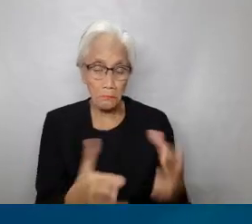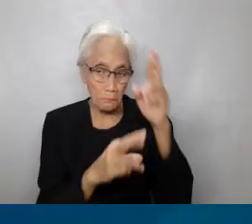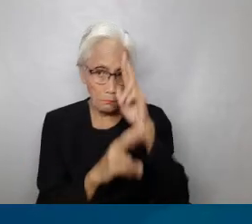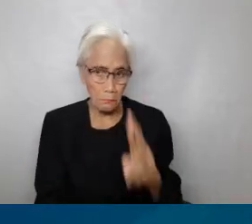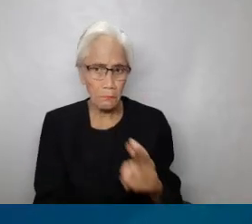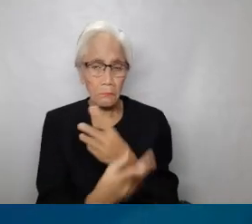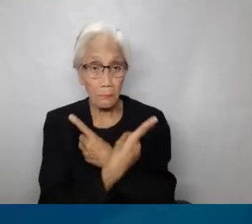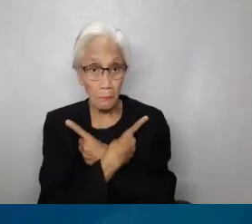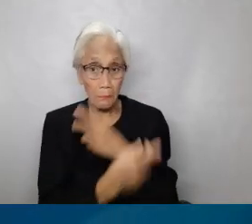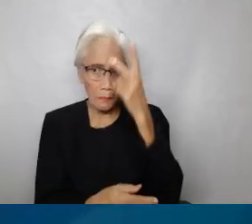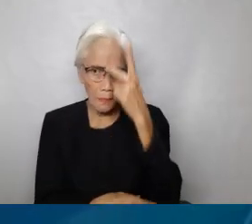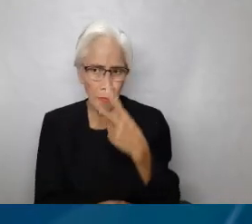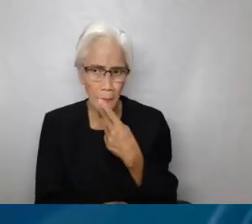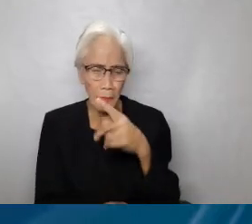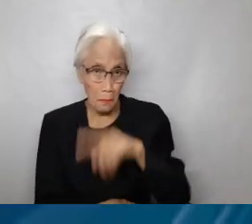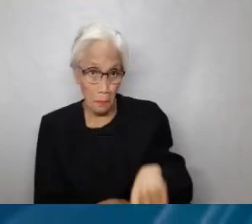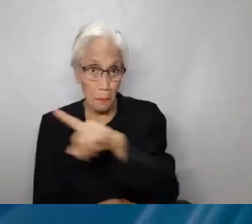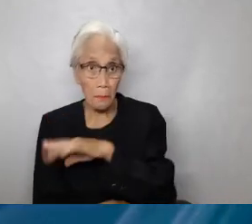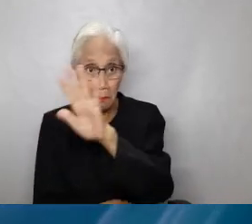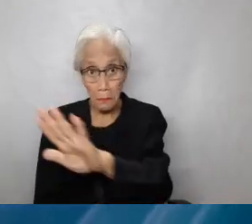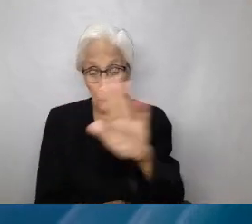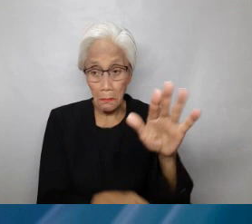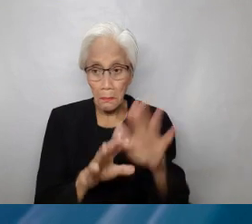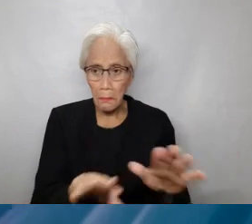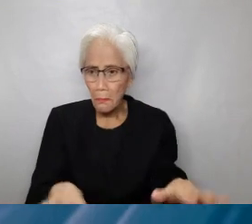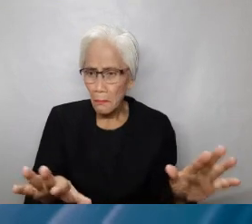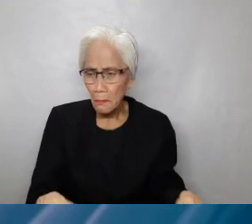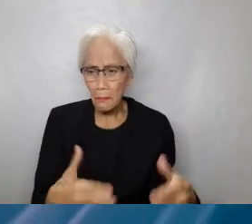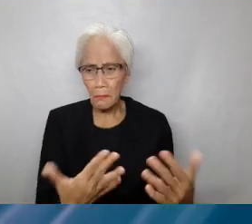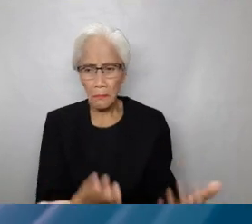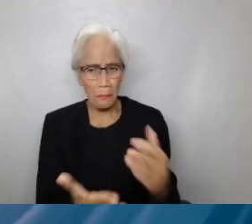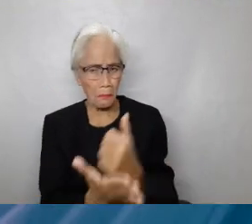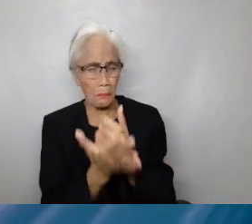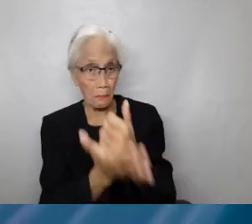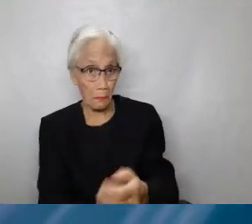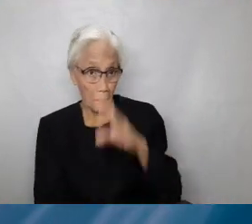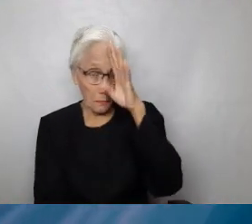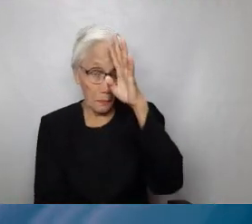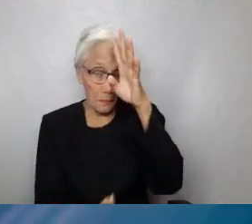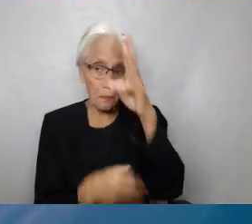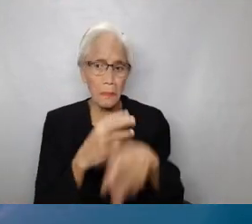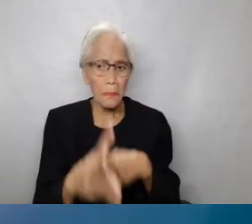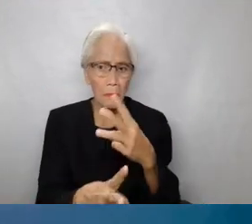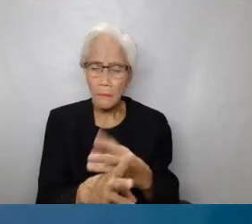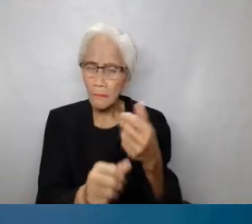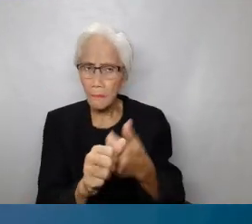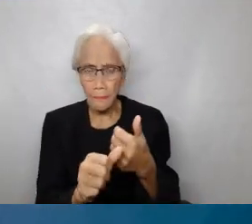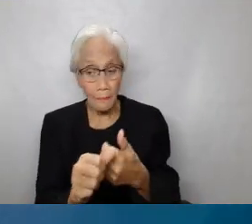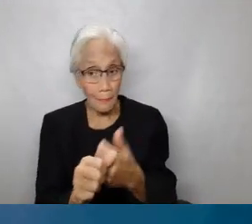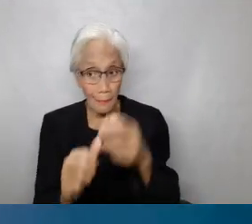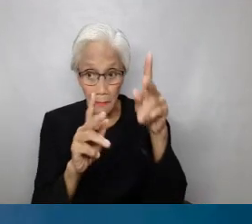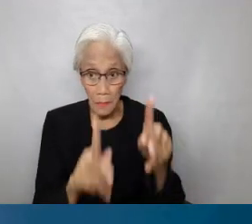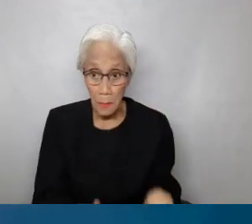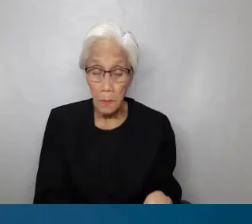of different faiths, we will repeat your actions. Dear parents, we are your children and we are relying on you, to help us